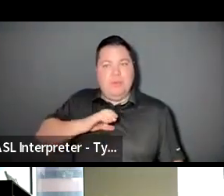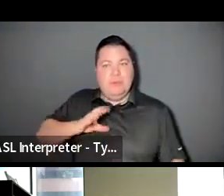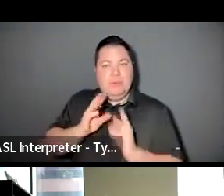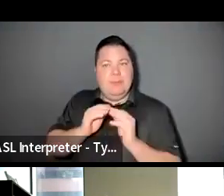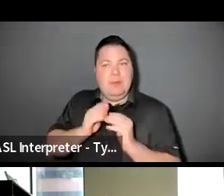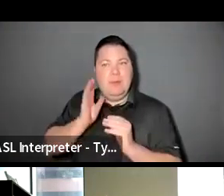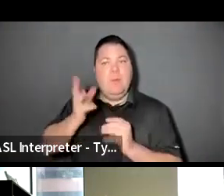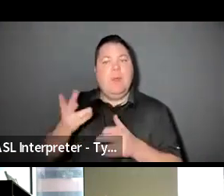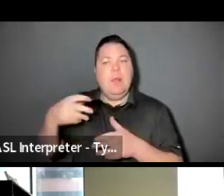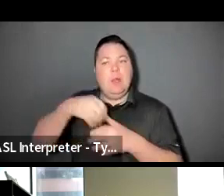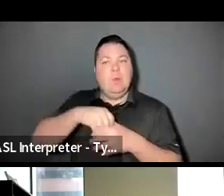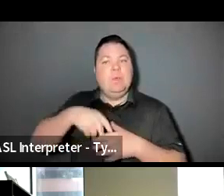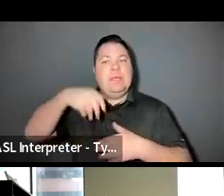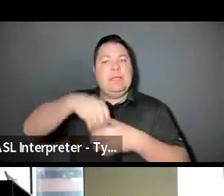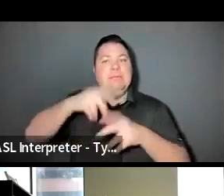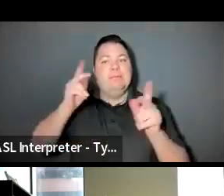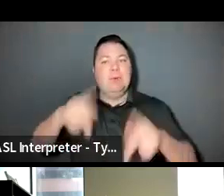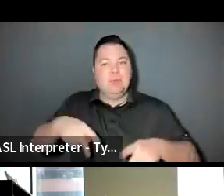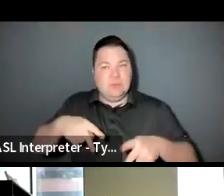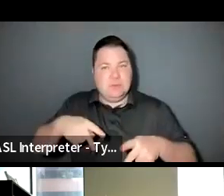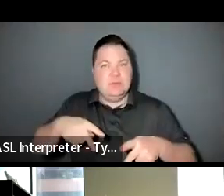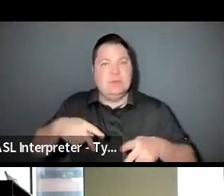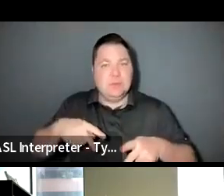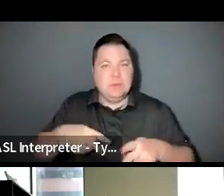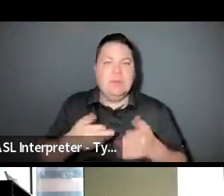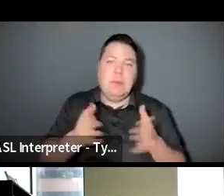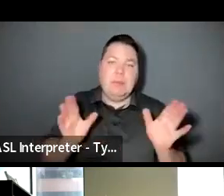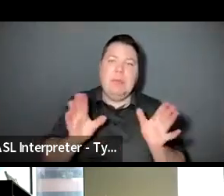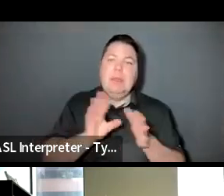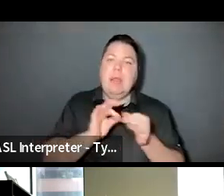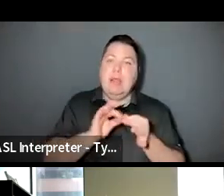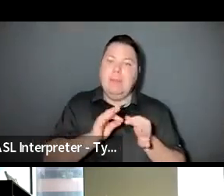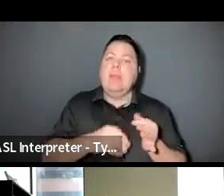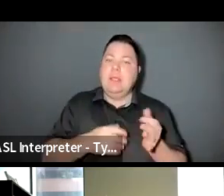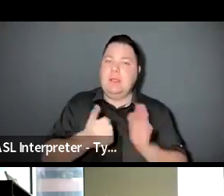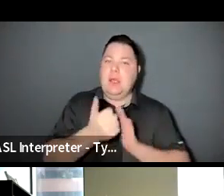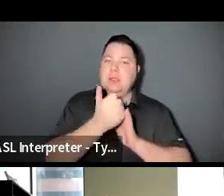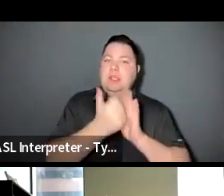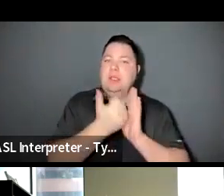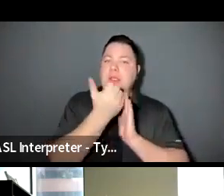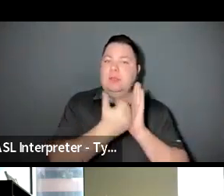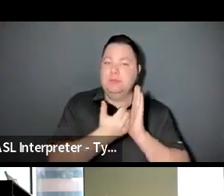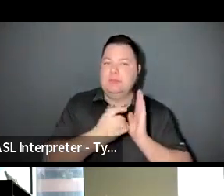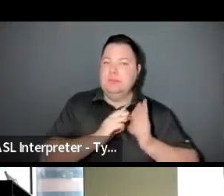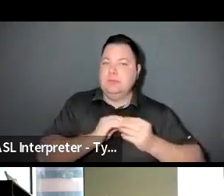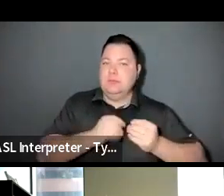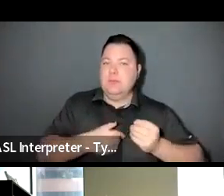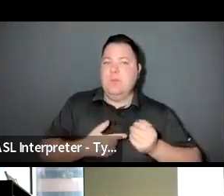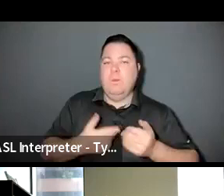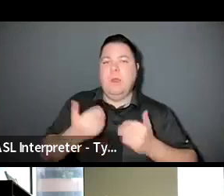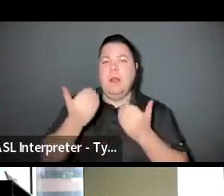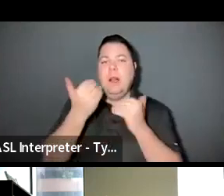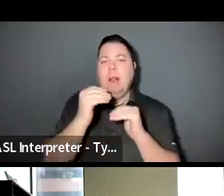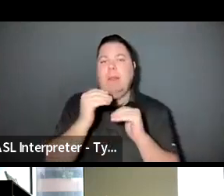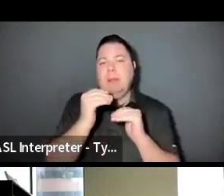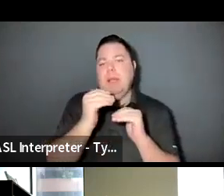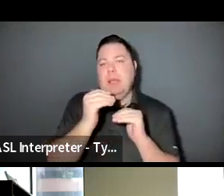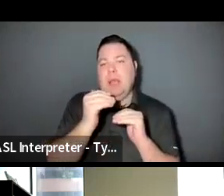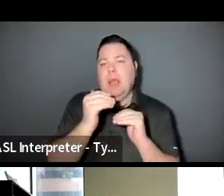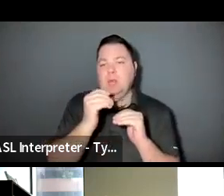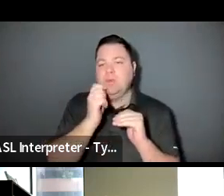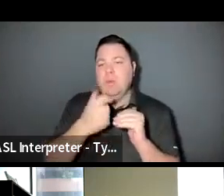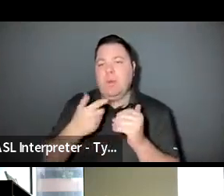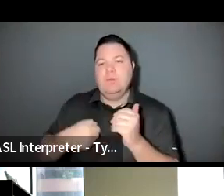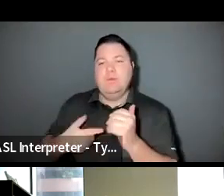include an in-person public comment agenda item. The public comment portion of the meeting will be limited as to not interfere with the board's